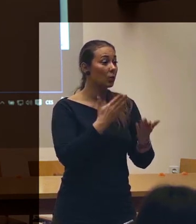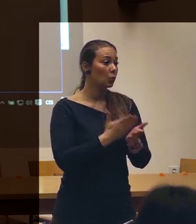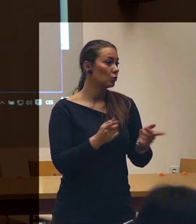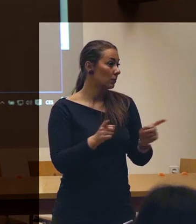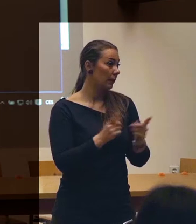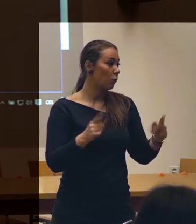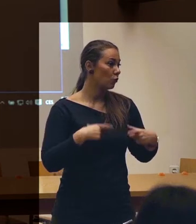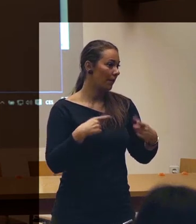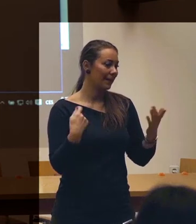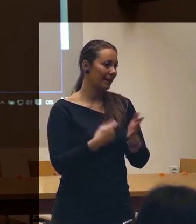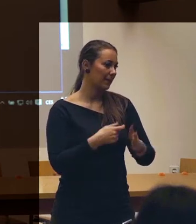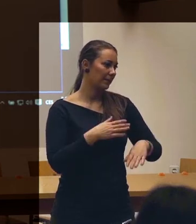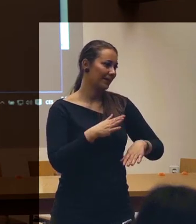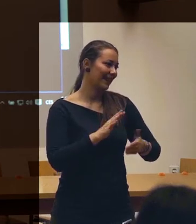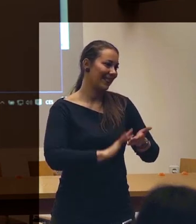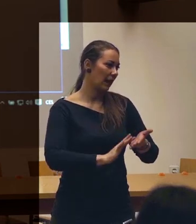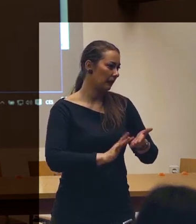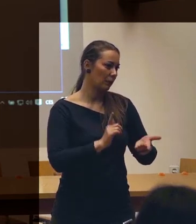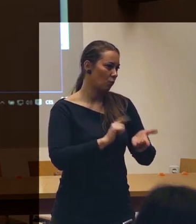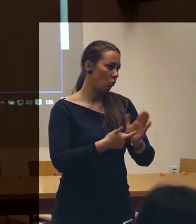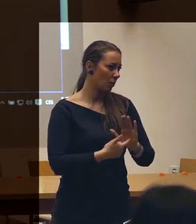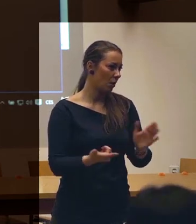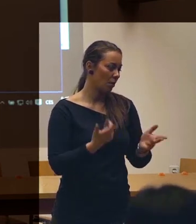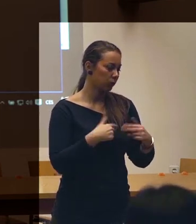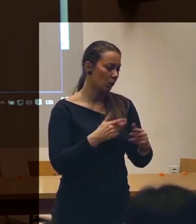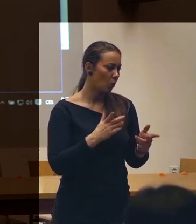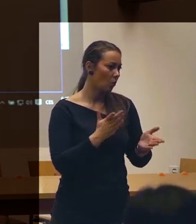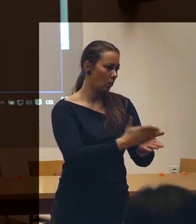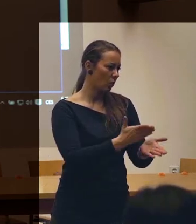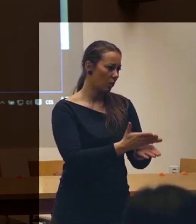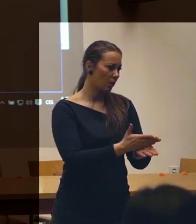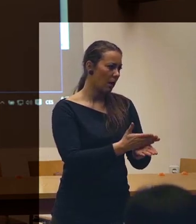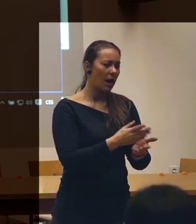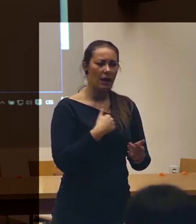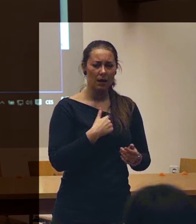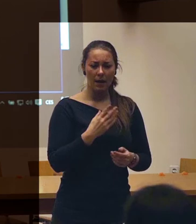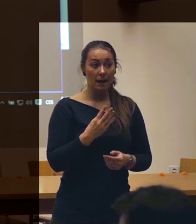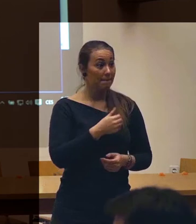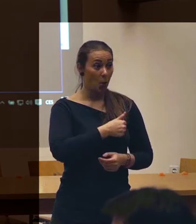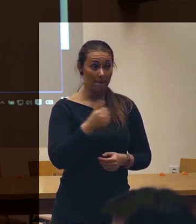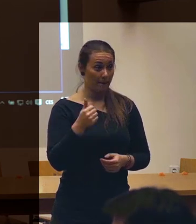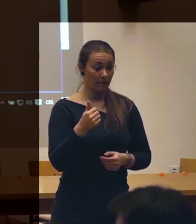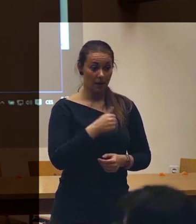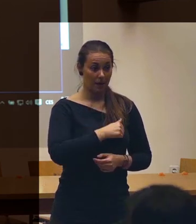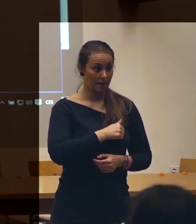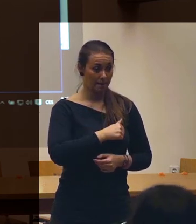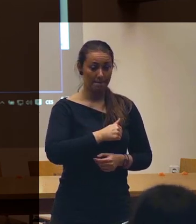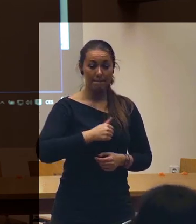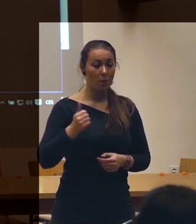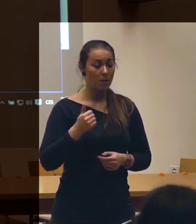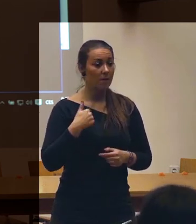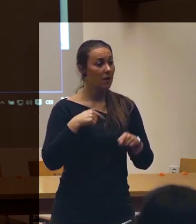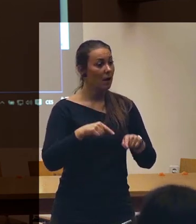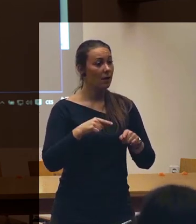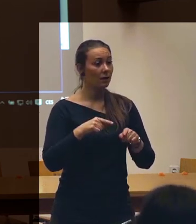was always on the territory of education. But for the first time ever, institution decided to